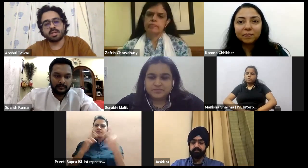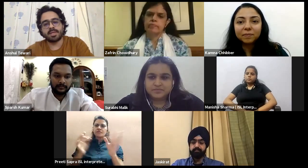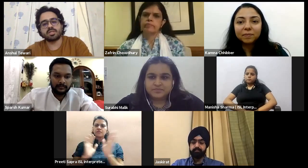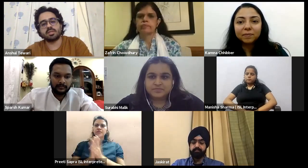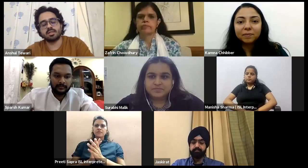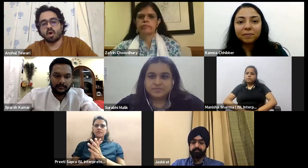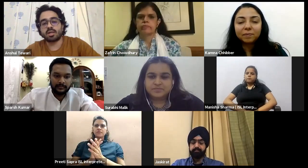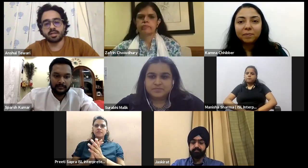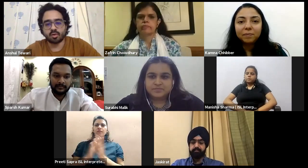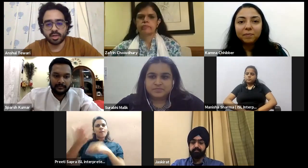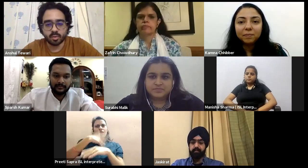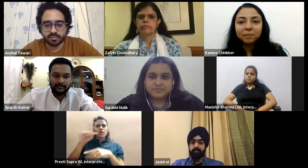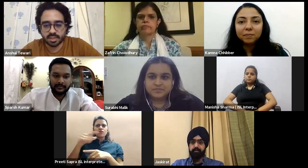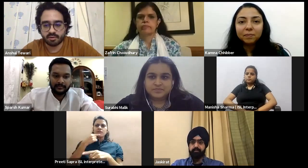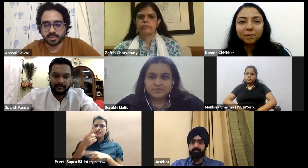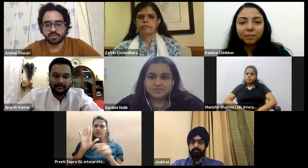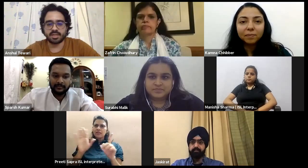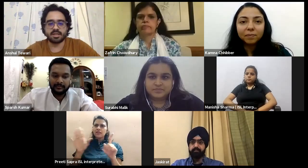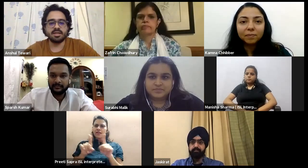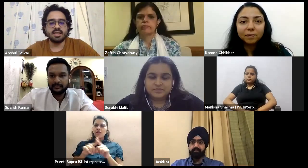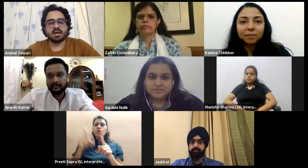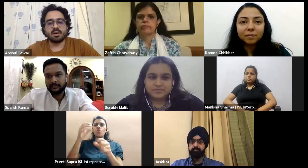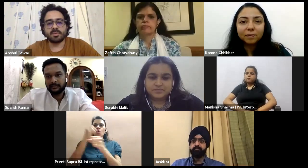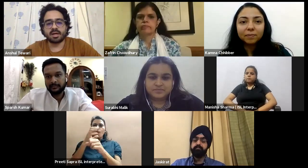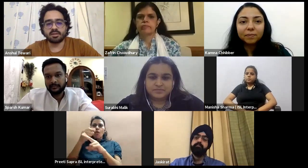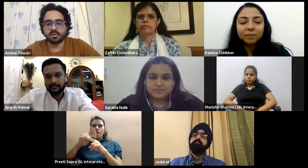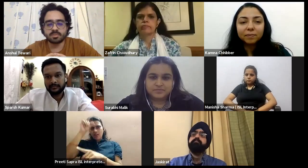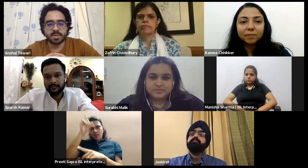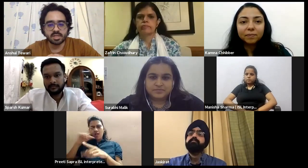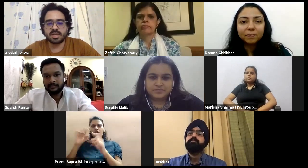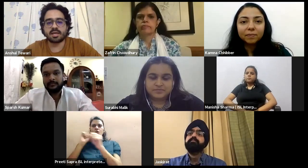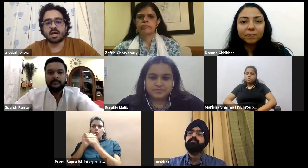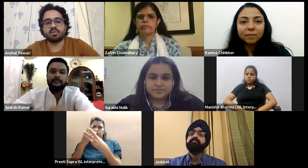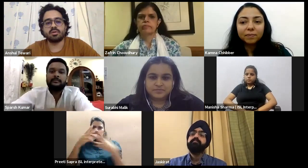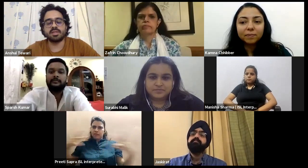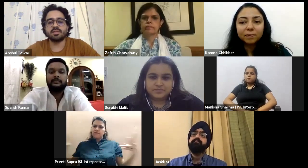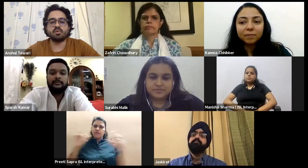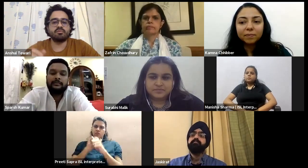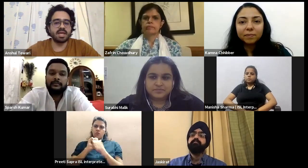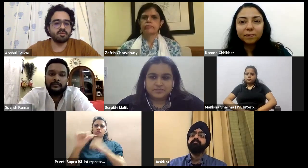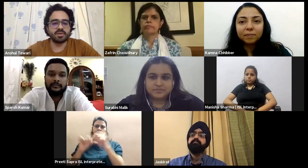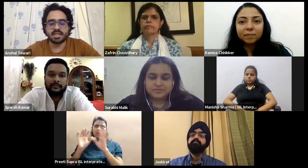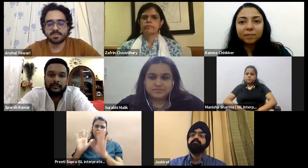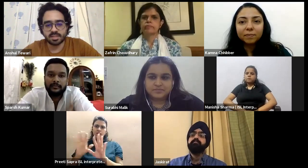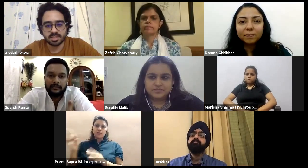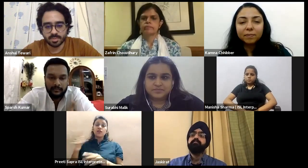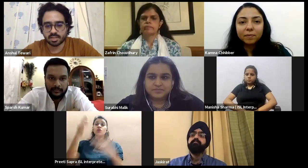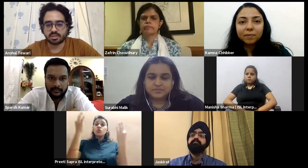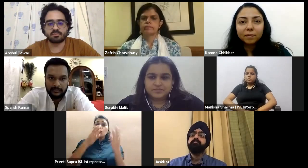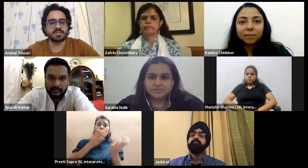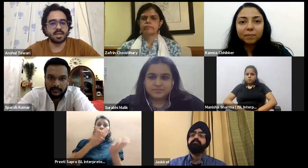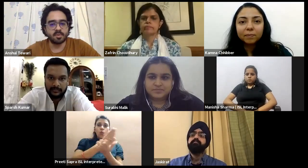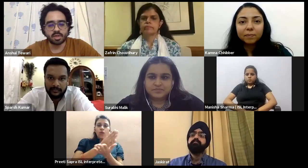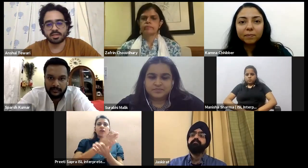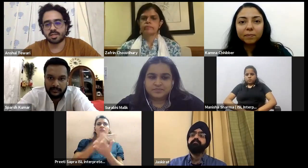you already mentioned, there's a lot that you're already doing with the government of India, especially around this new wave of hate speech and